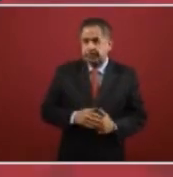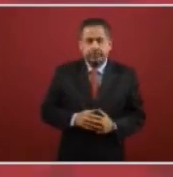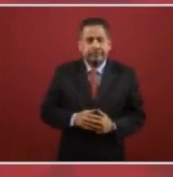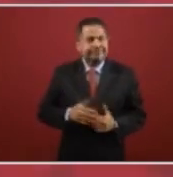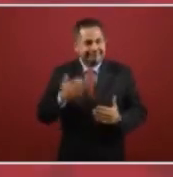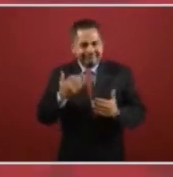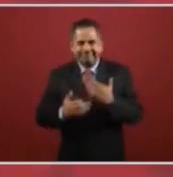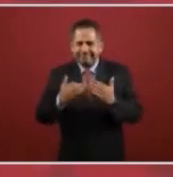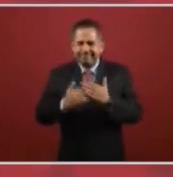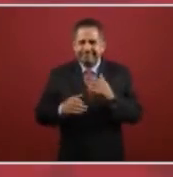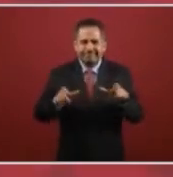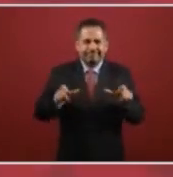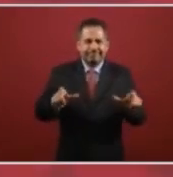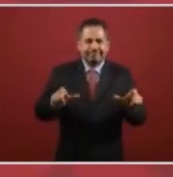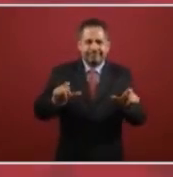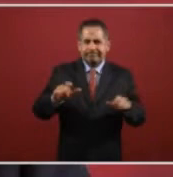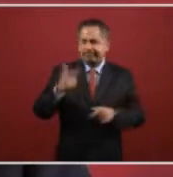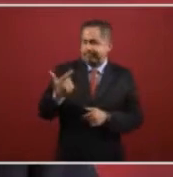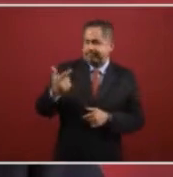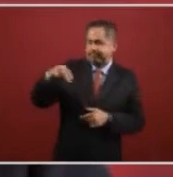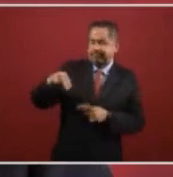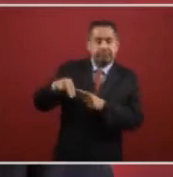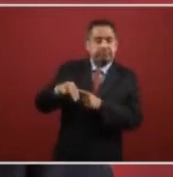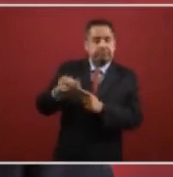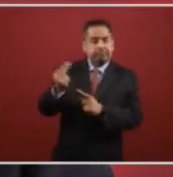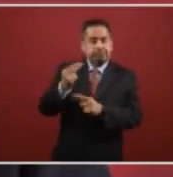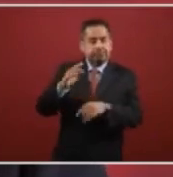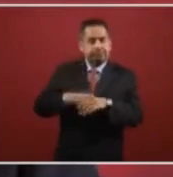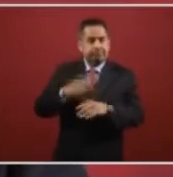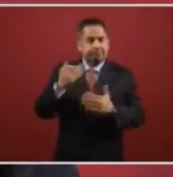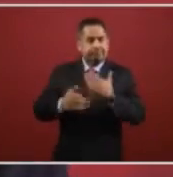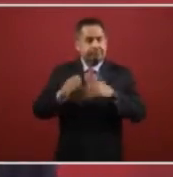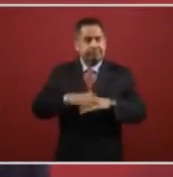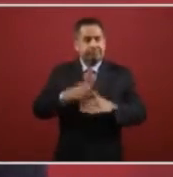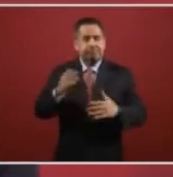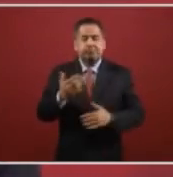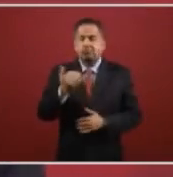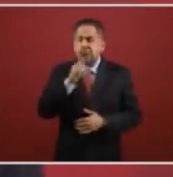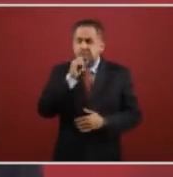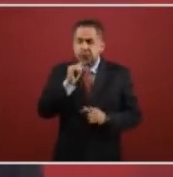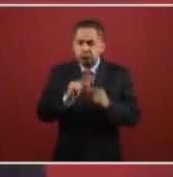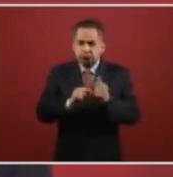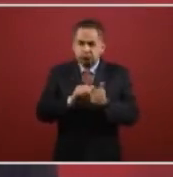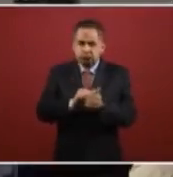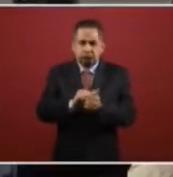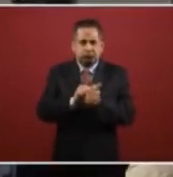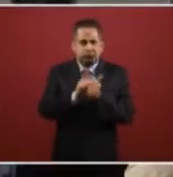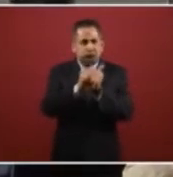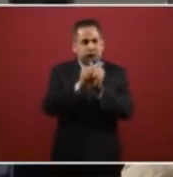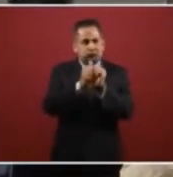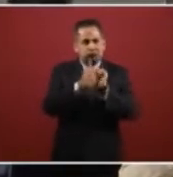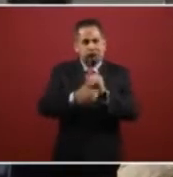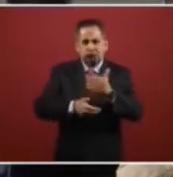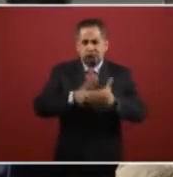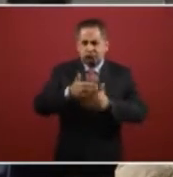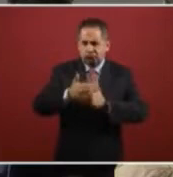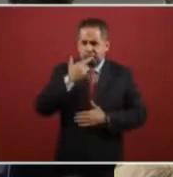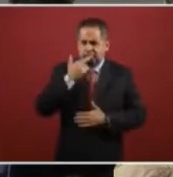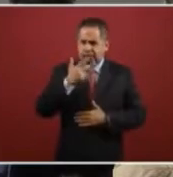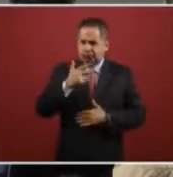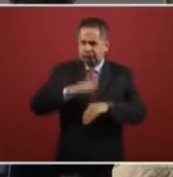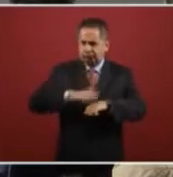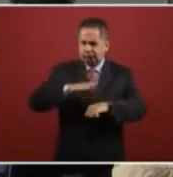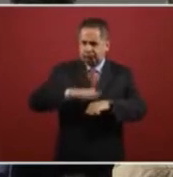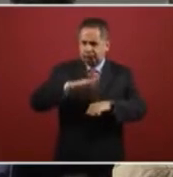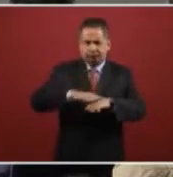especially. But that was needed, the guard. And it will continue to grow